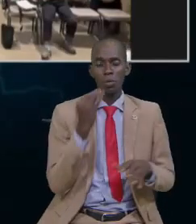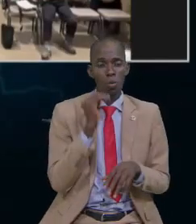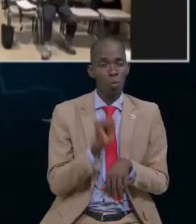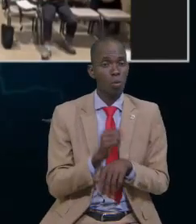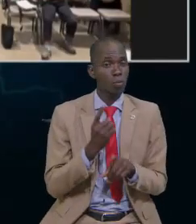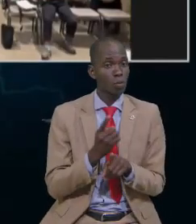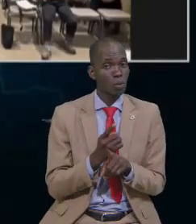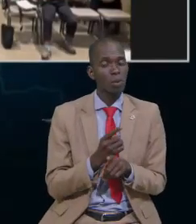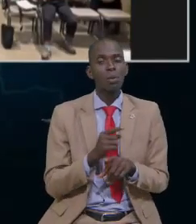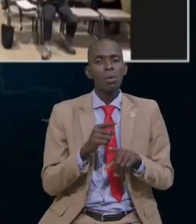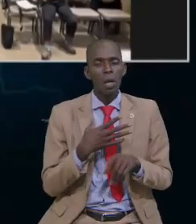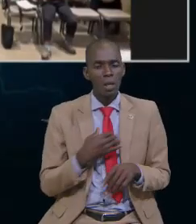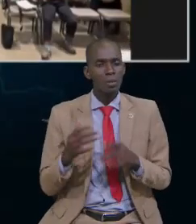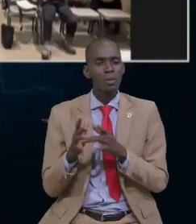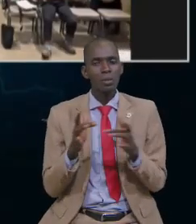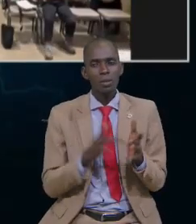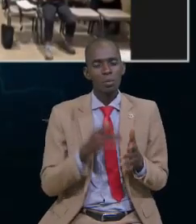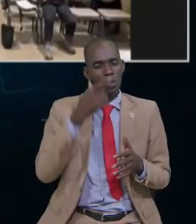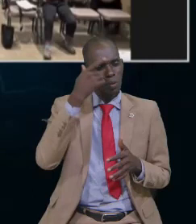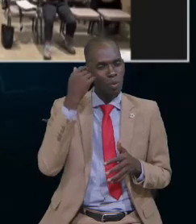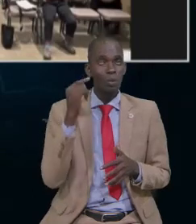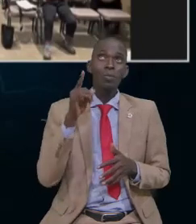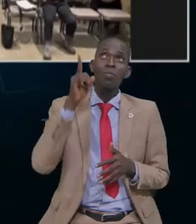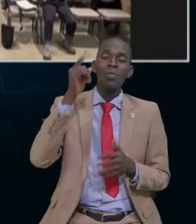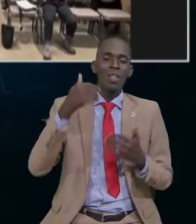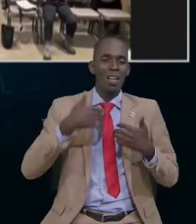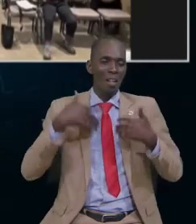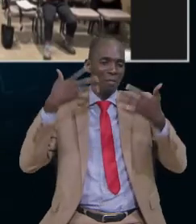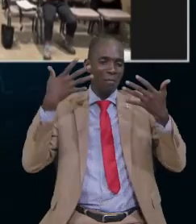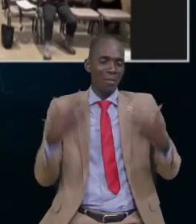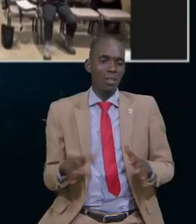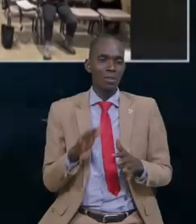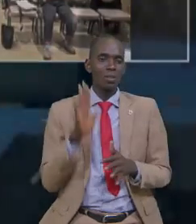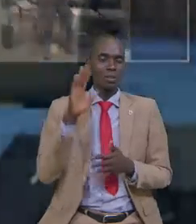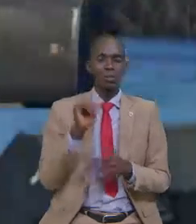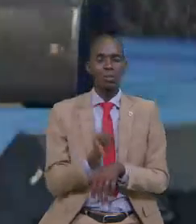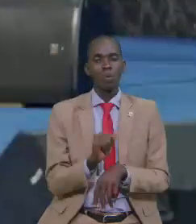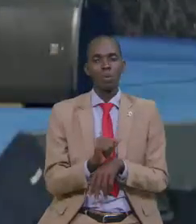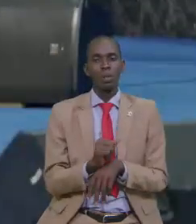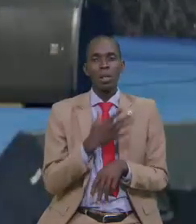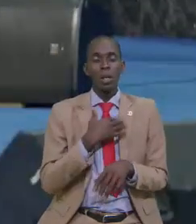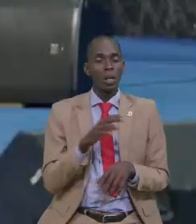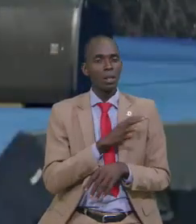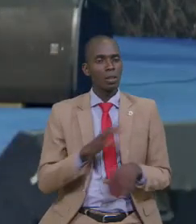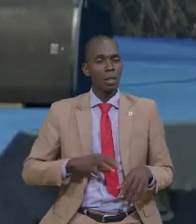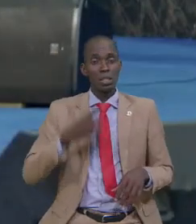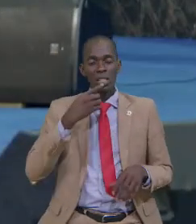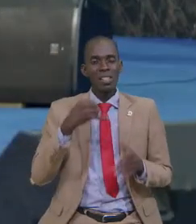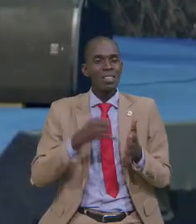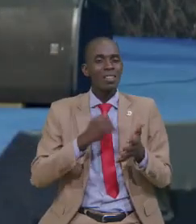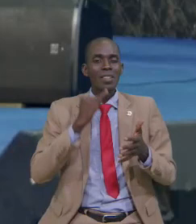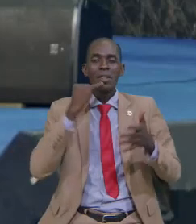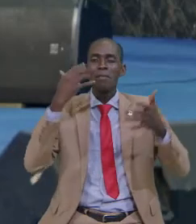Jesus, because he had finished, and he said, it is finished, it is done,